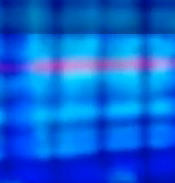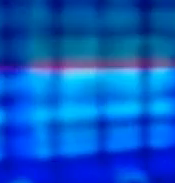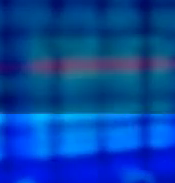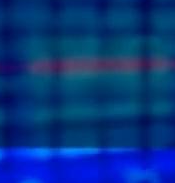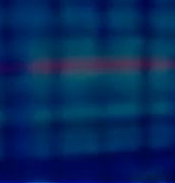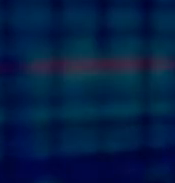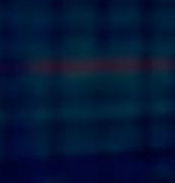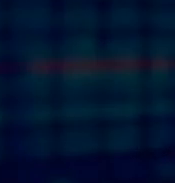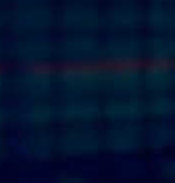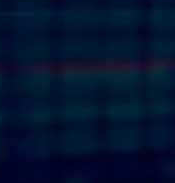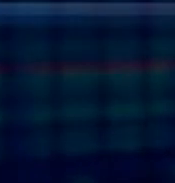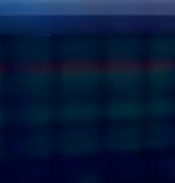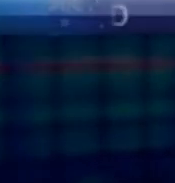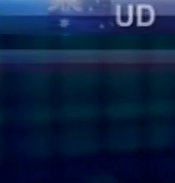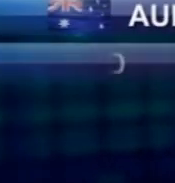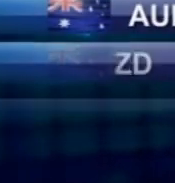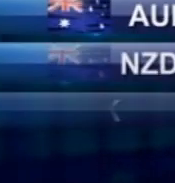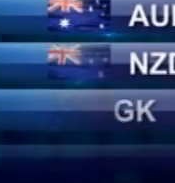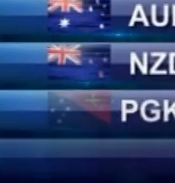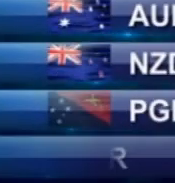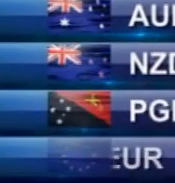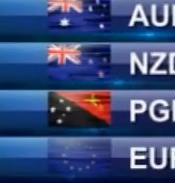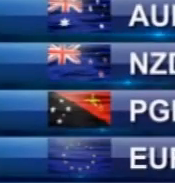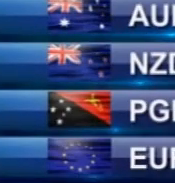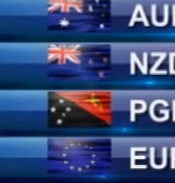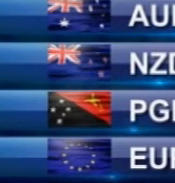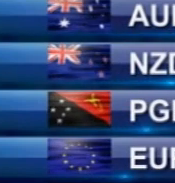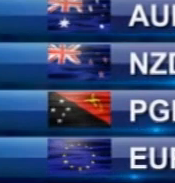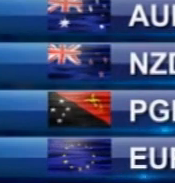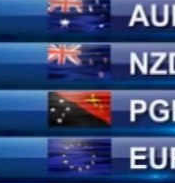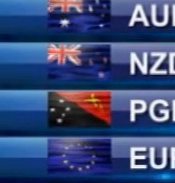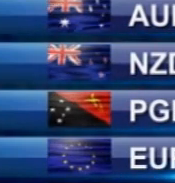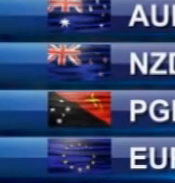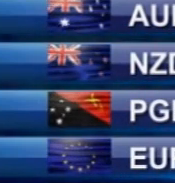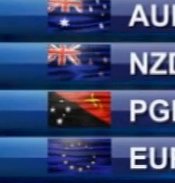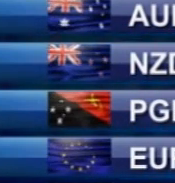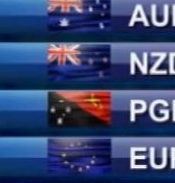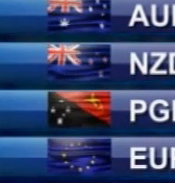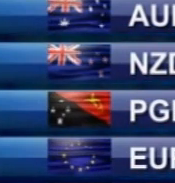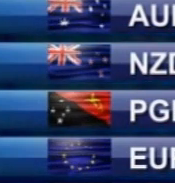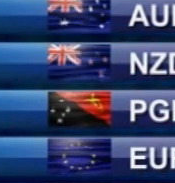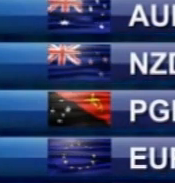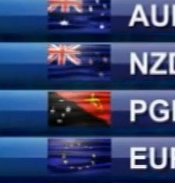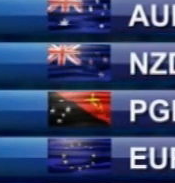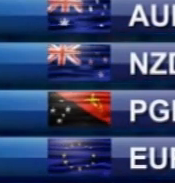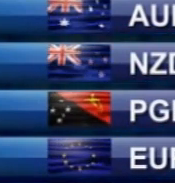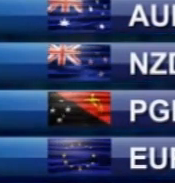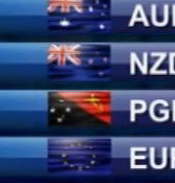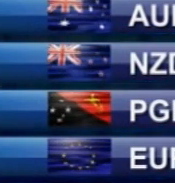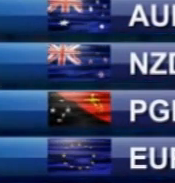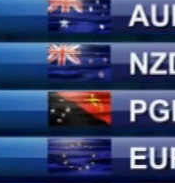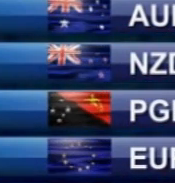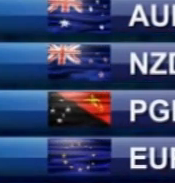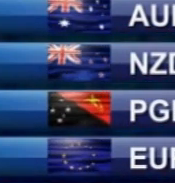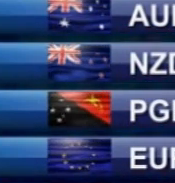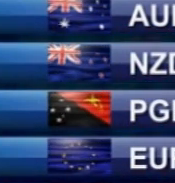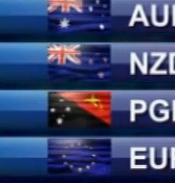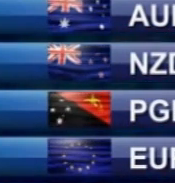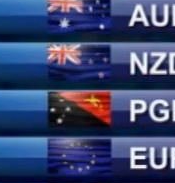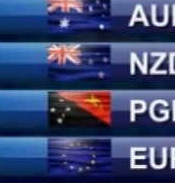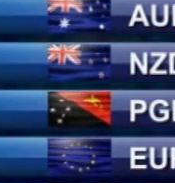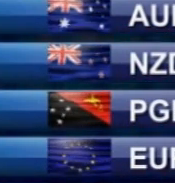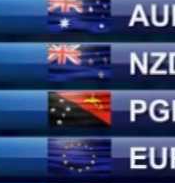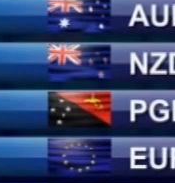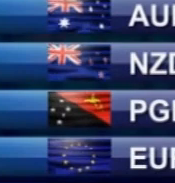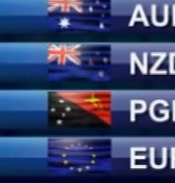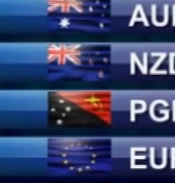as set this morning, the Fiji dollar gained against the currencies of our two major trading partners, Australia and New Zealand, and also was up versus